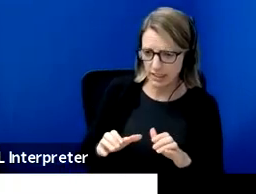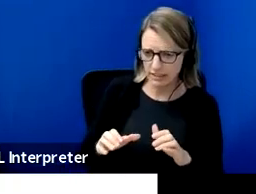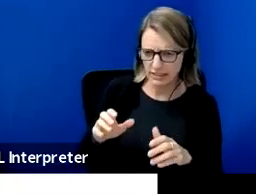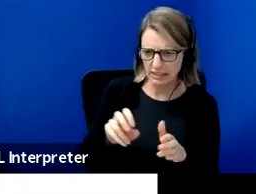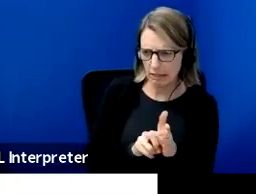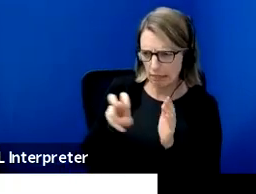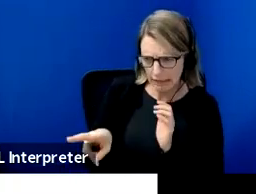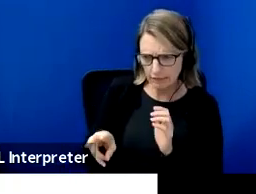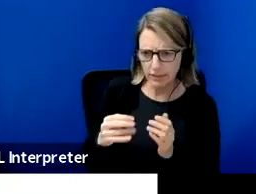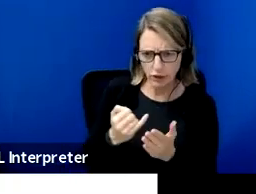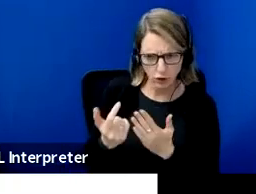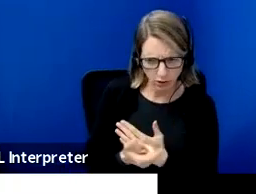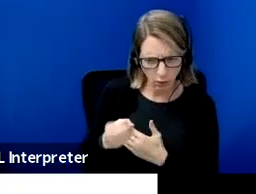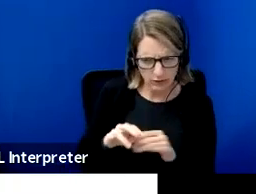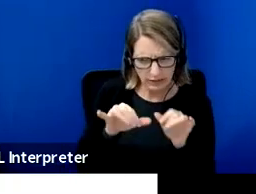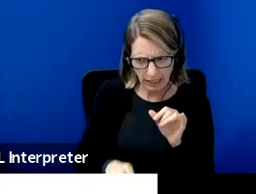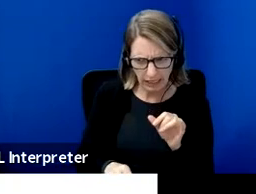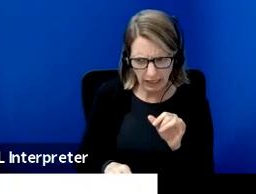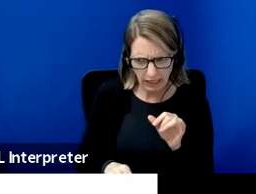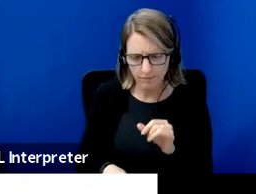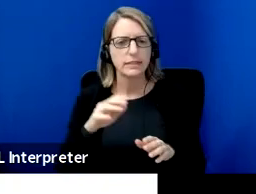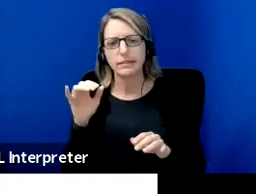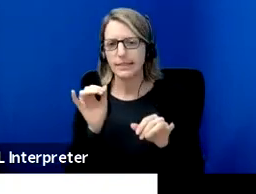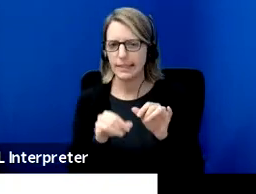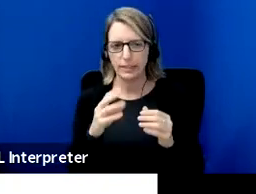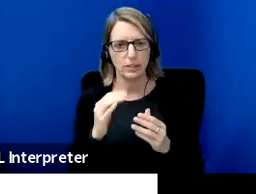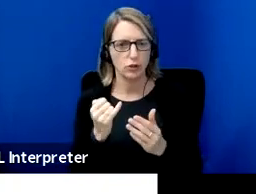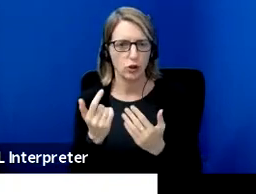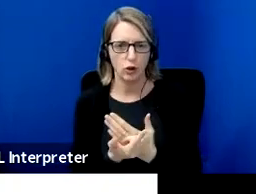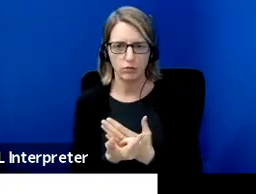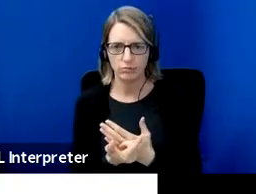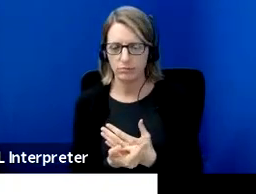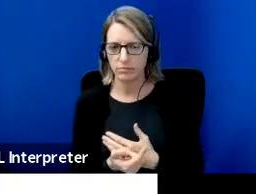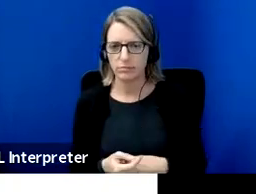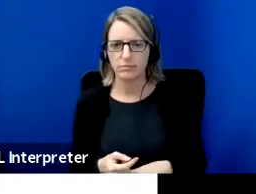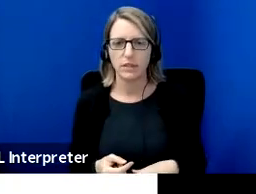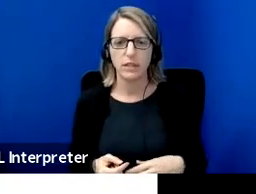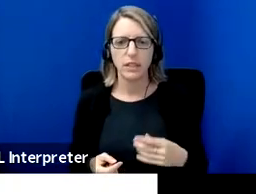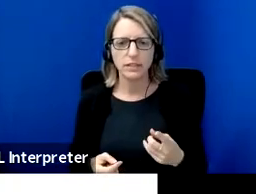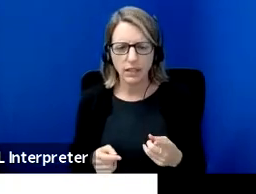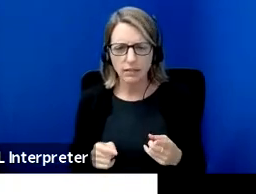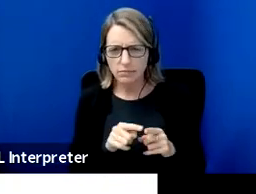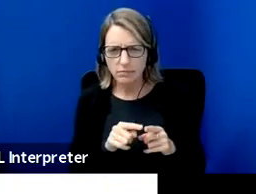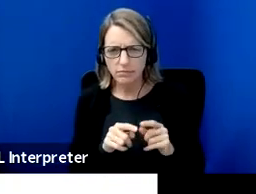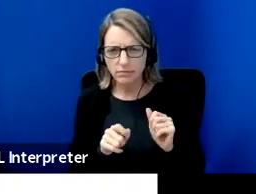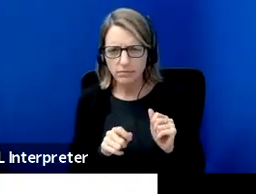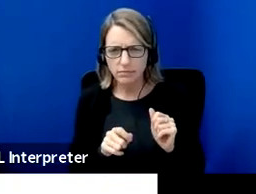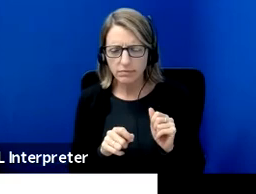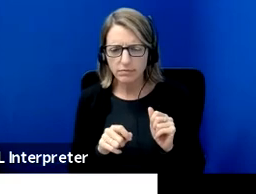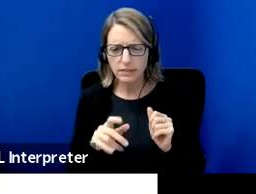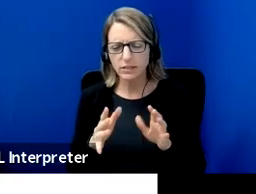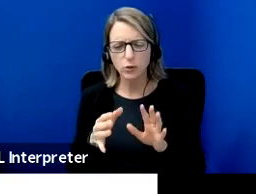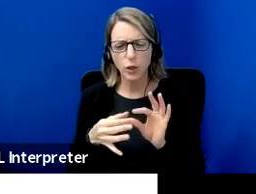there? Stays in their journal because it's a journal of, let's do success is what I'll call it, because you associate